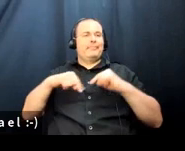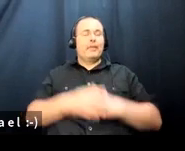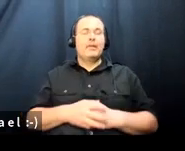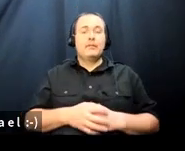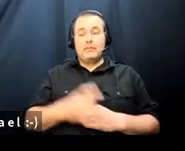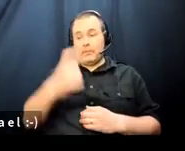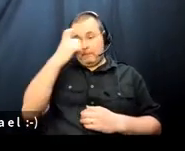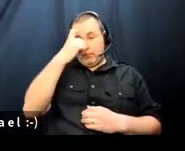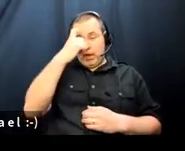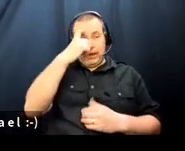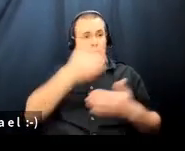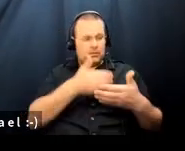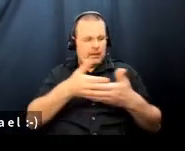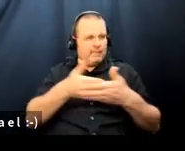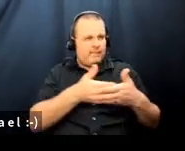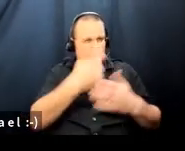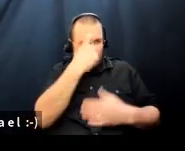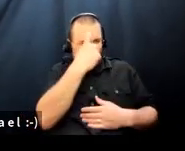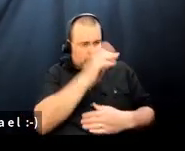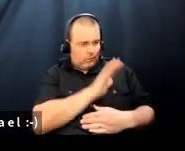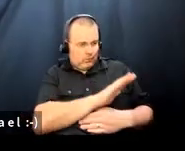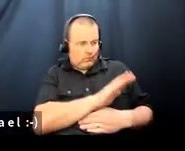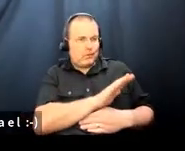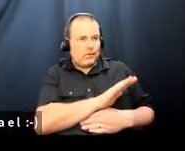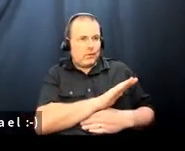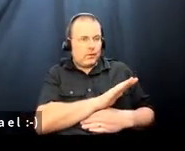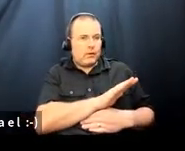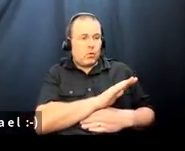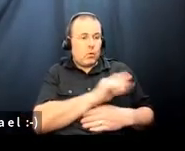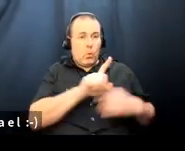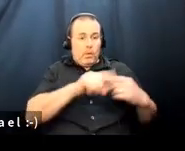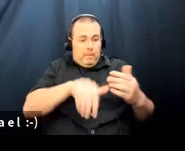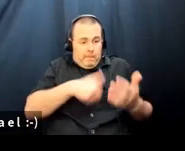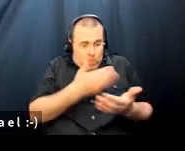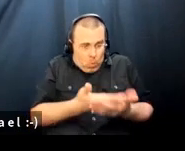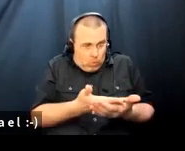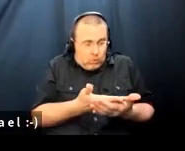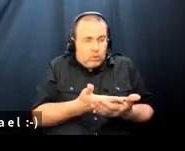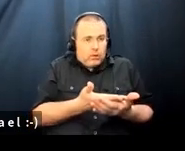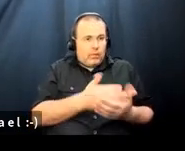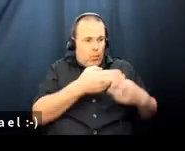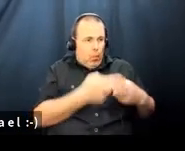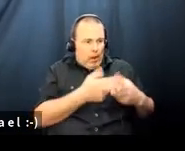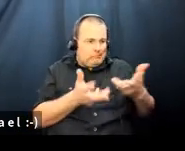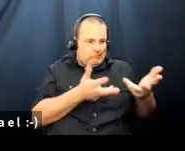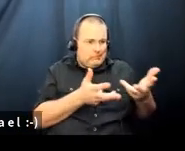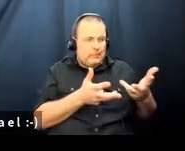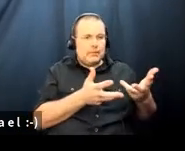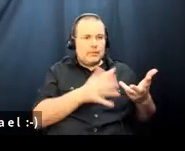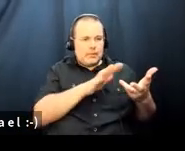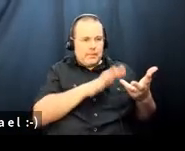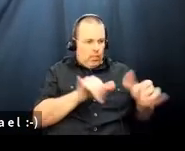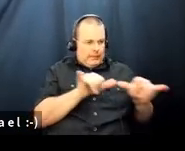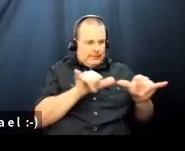of an infant is about a third of the size of the body when it's born. Okay. So think about that. When you see